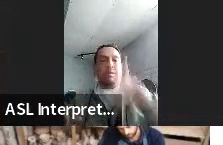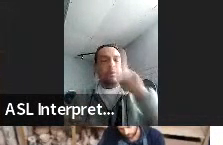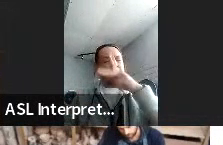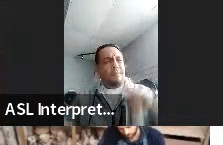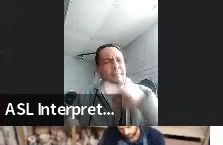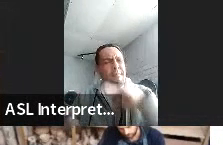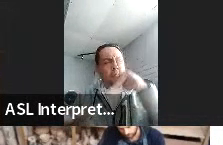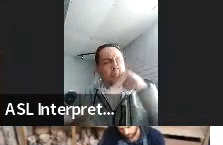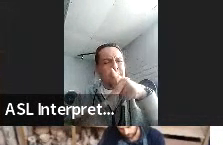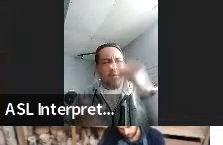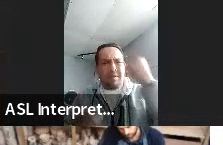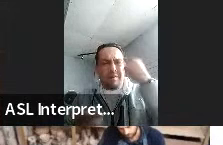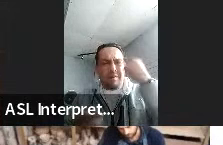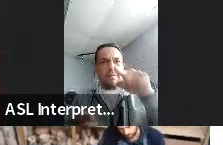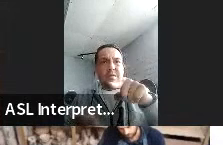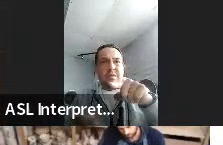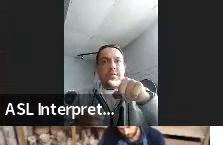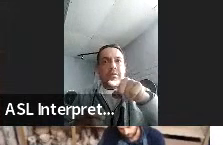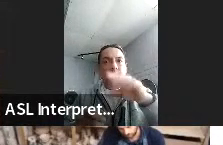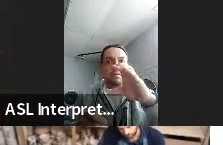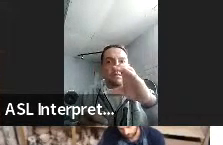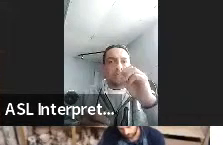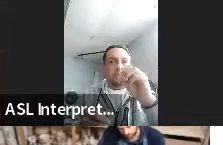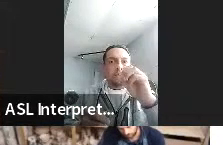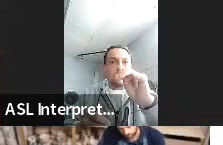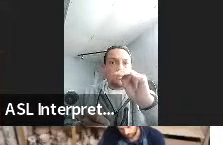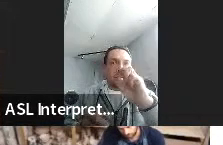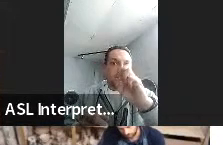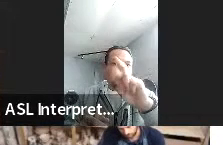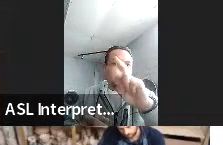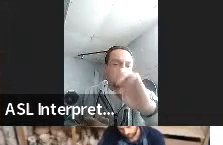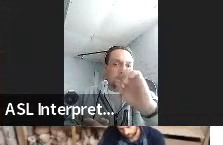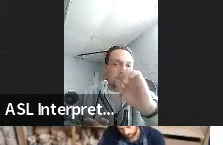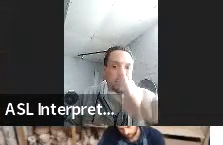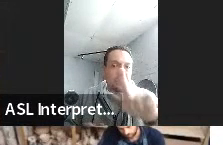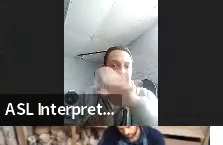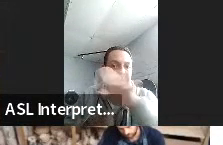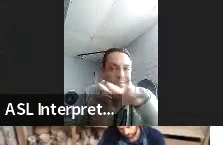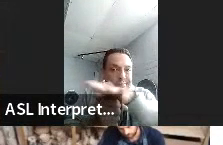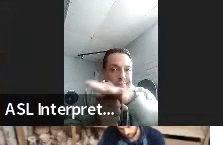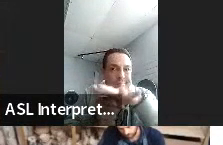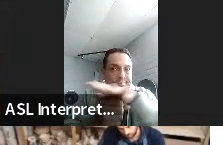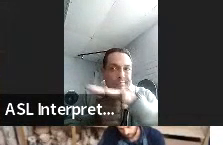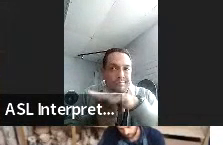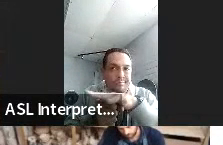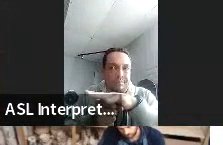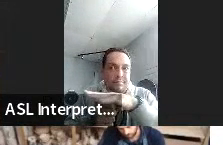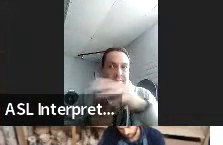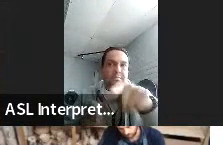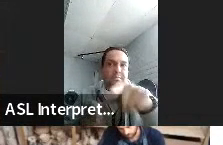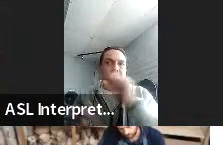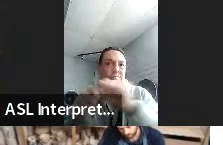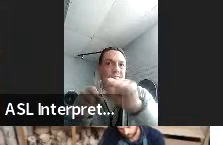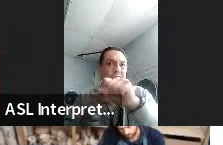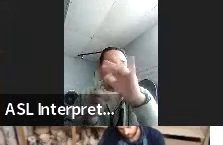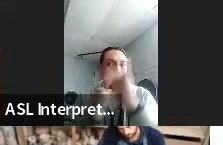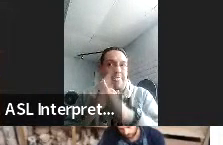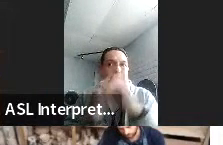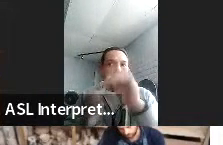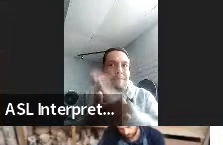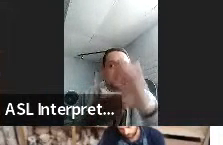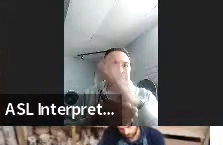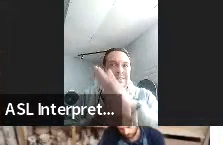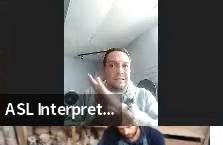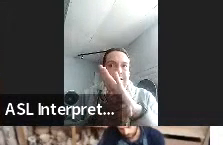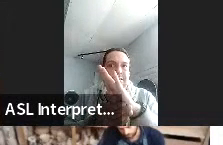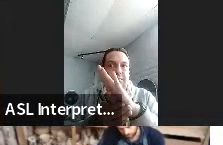and may in fact benefit from being able to locate closer to where their customers are. And so these businesses, we must note, would be subject to